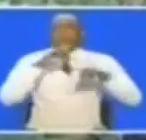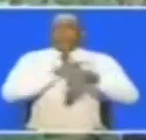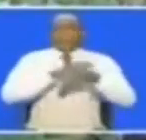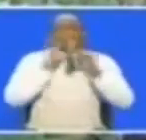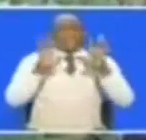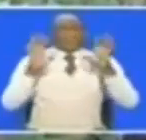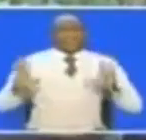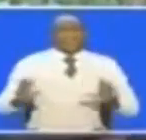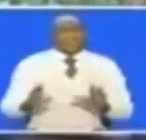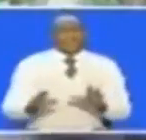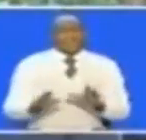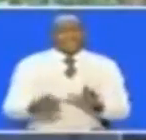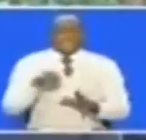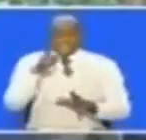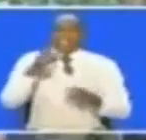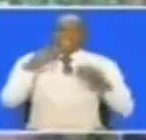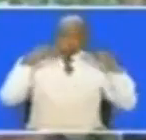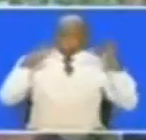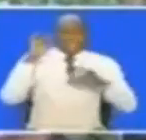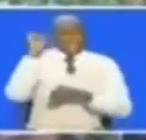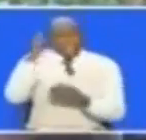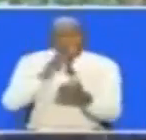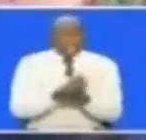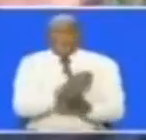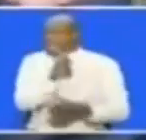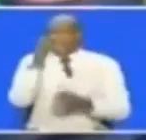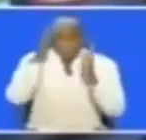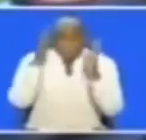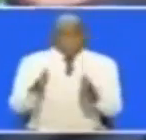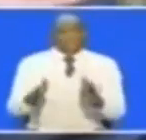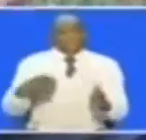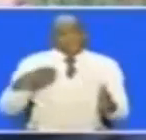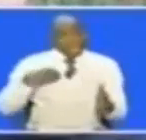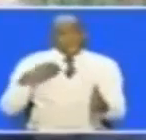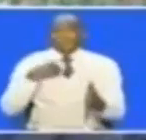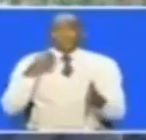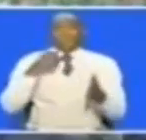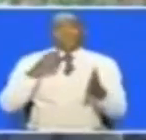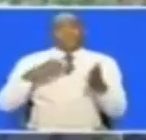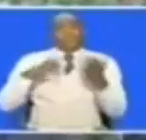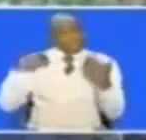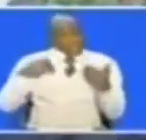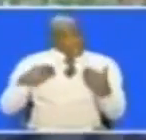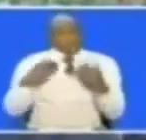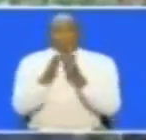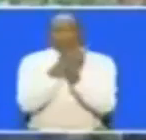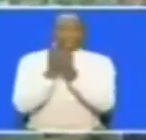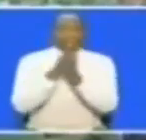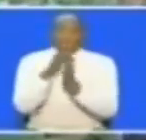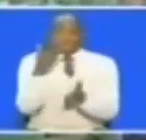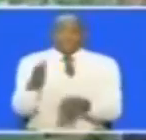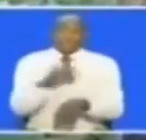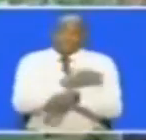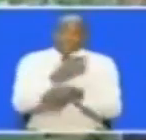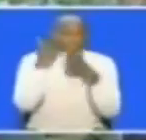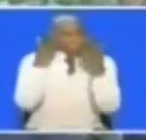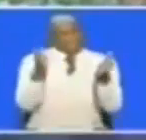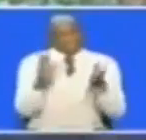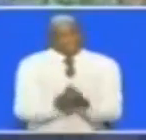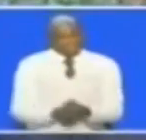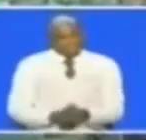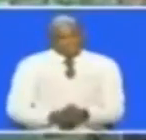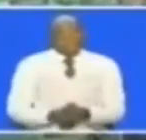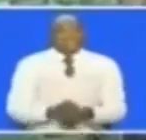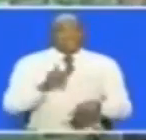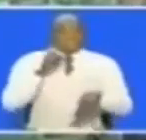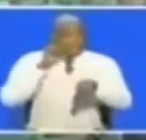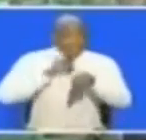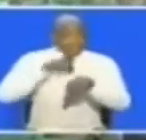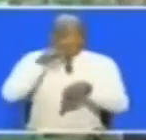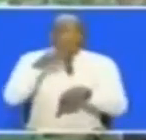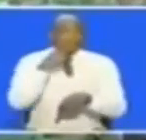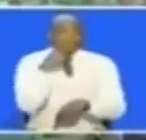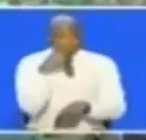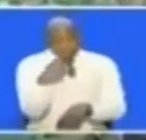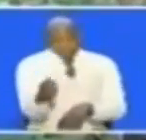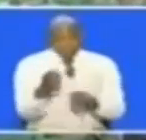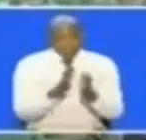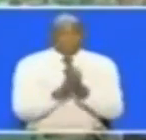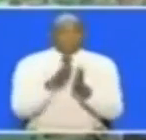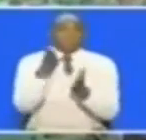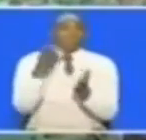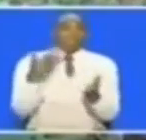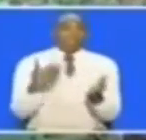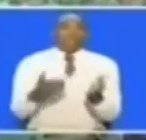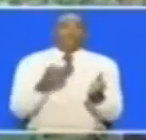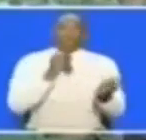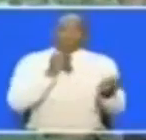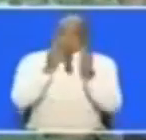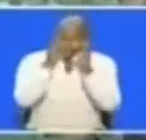NASA. This is a free Kenya. Anybody can come and make his stories by evening, they go. So that's the time I'm told those guys got mad. They said,